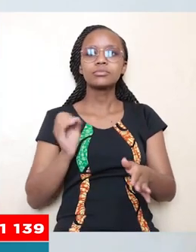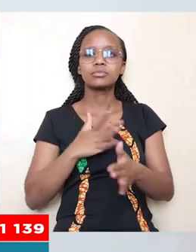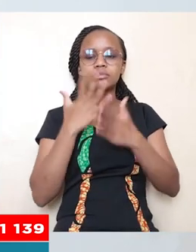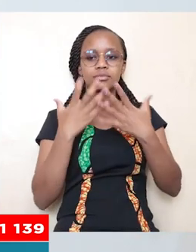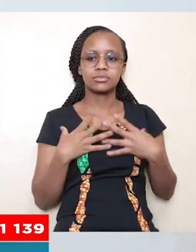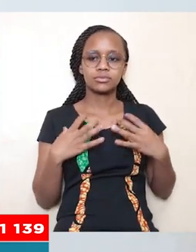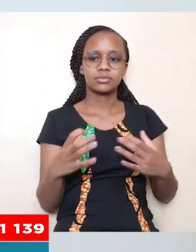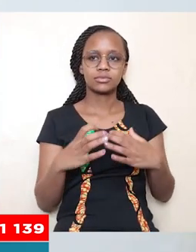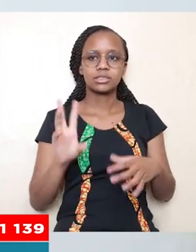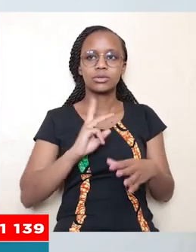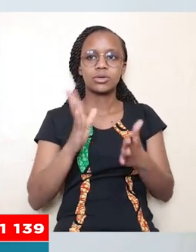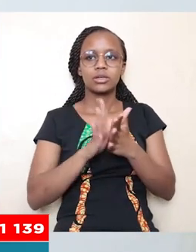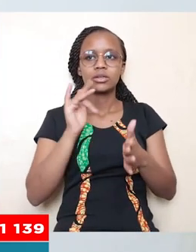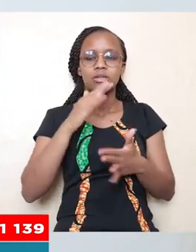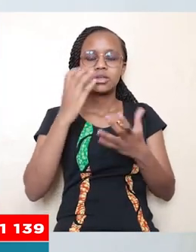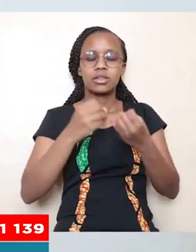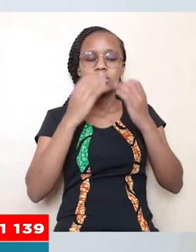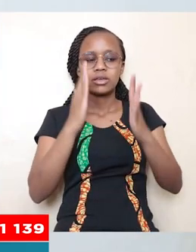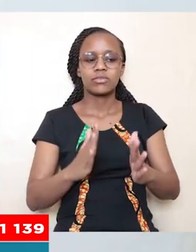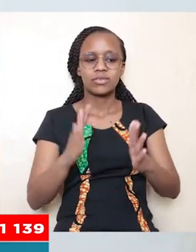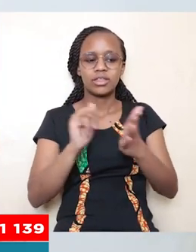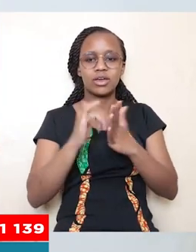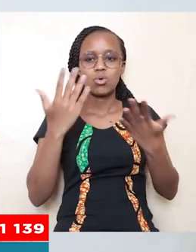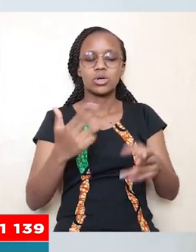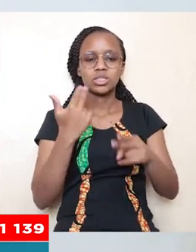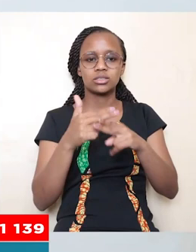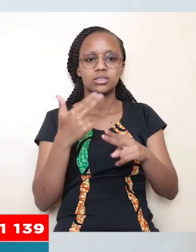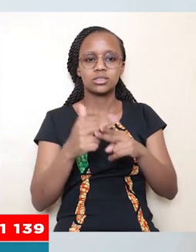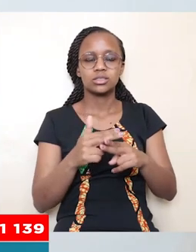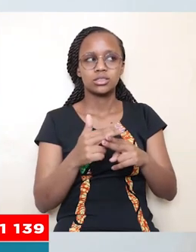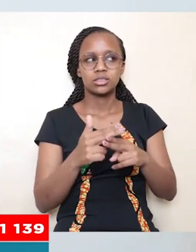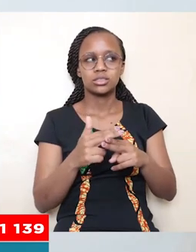material wealth. We glorify the giver. That is what we call